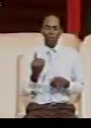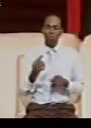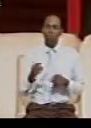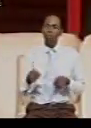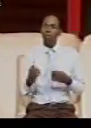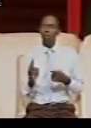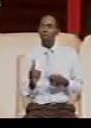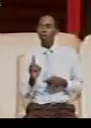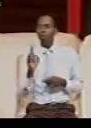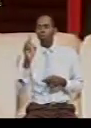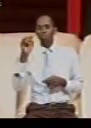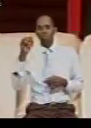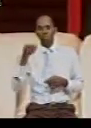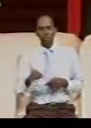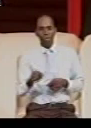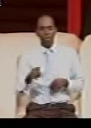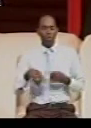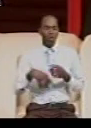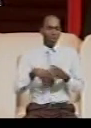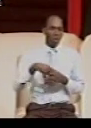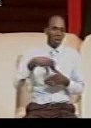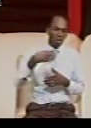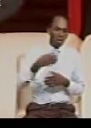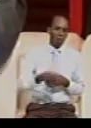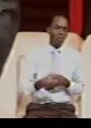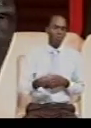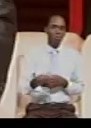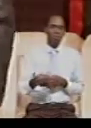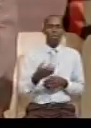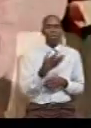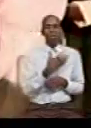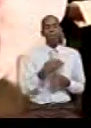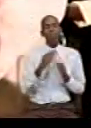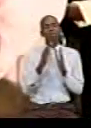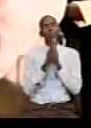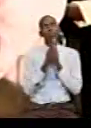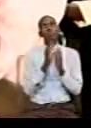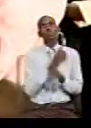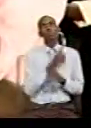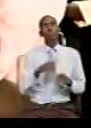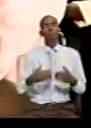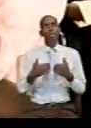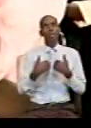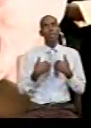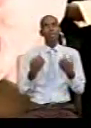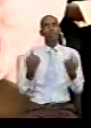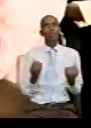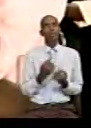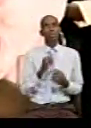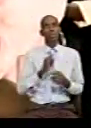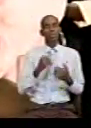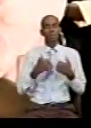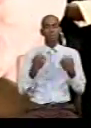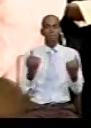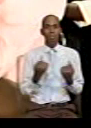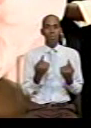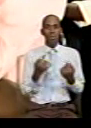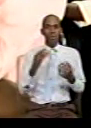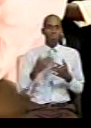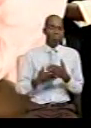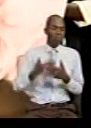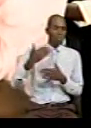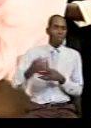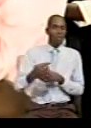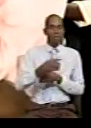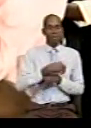goes outside the circle. And then he cries, Lord, I've sinned. And then the following day, he